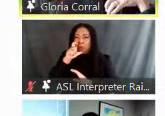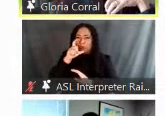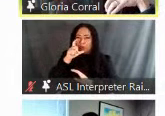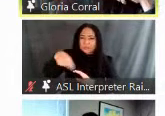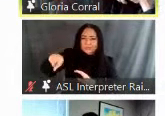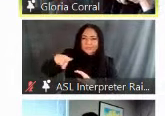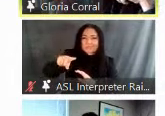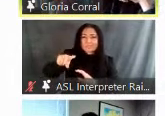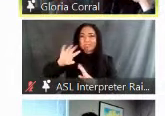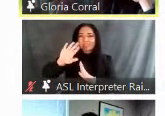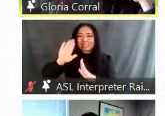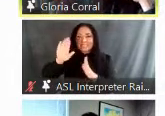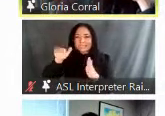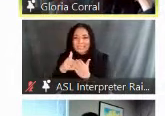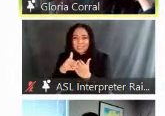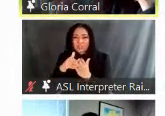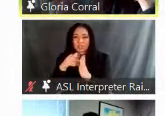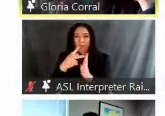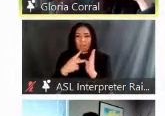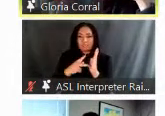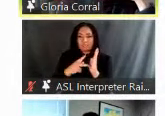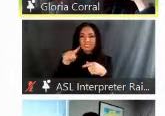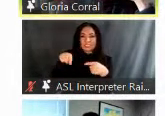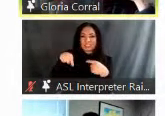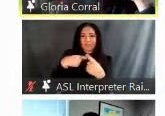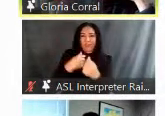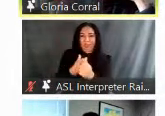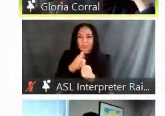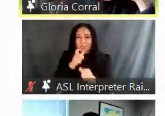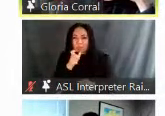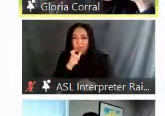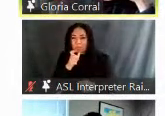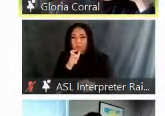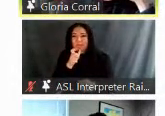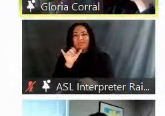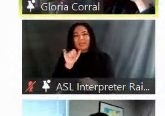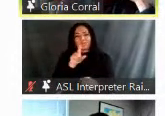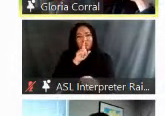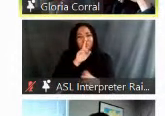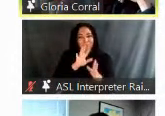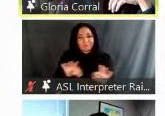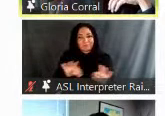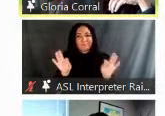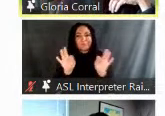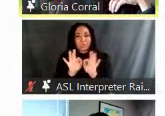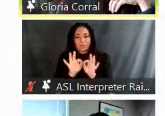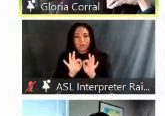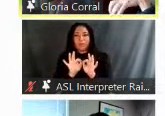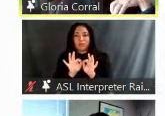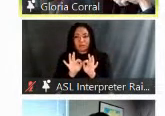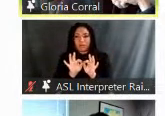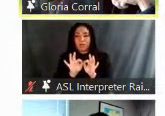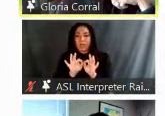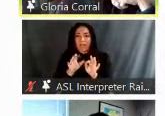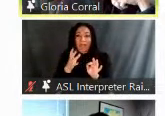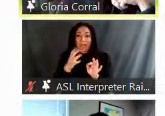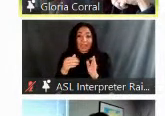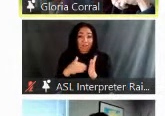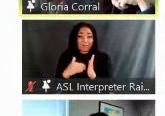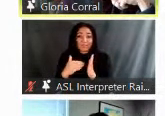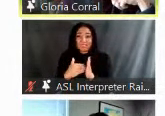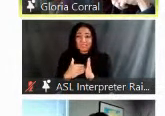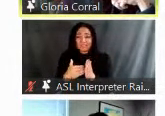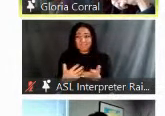center policies around, right? And I think that that's a very critical and